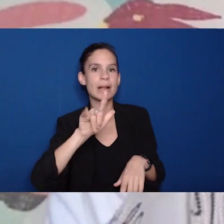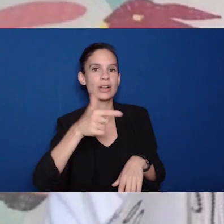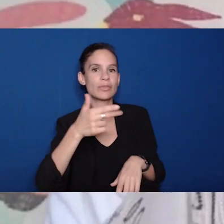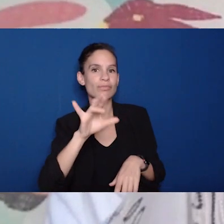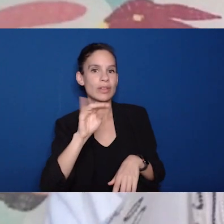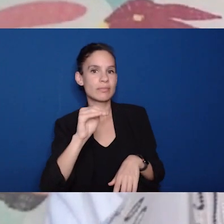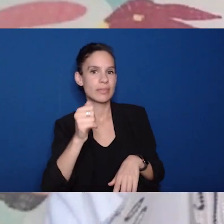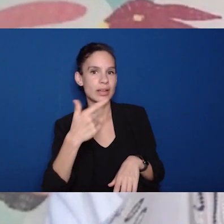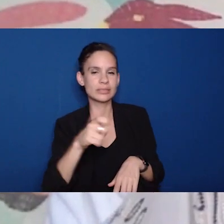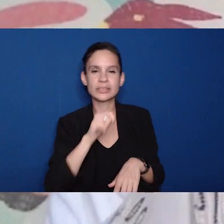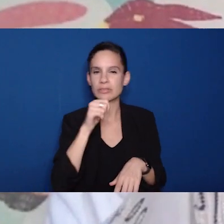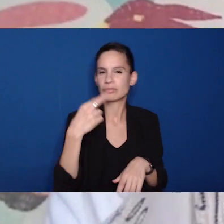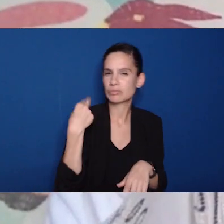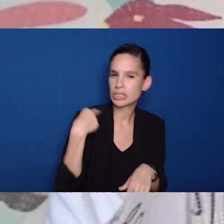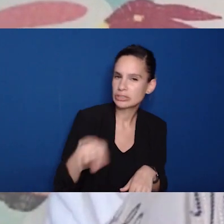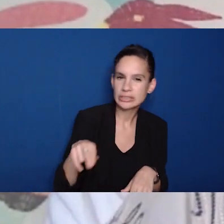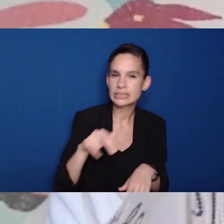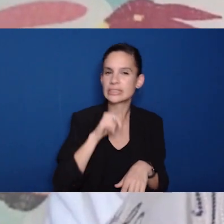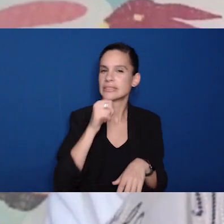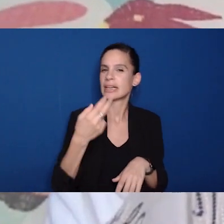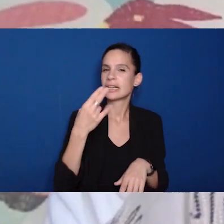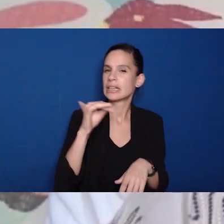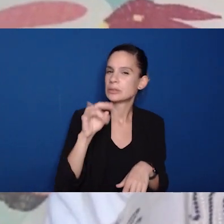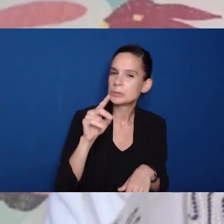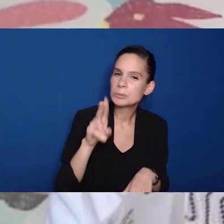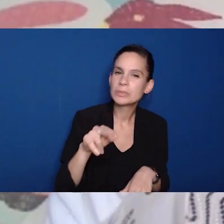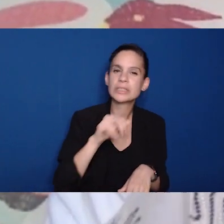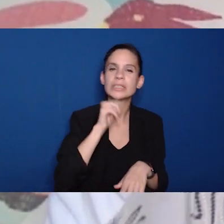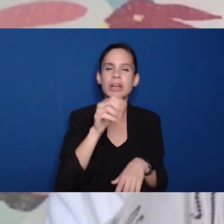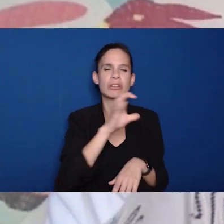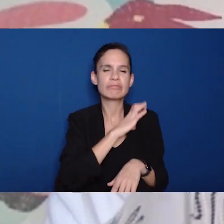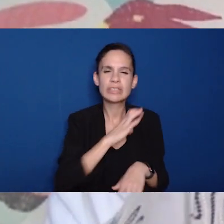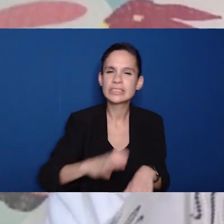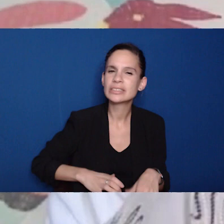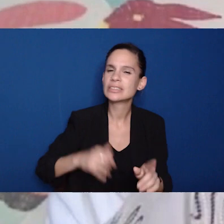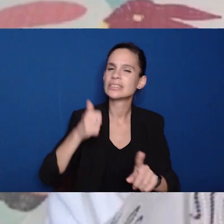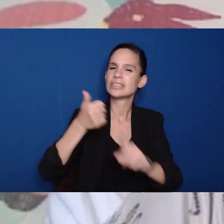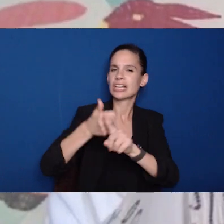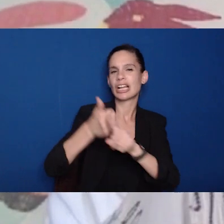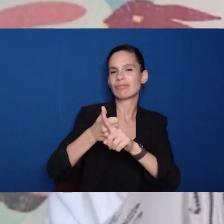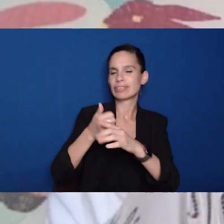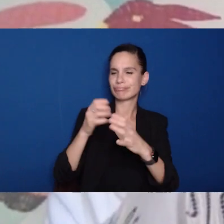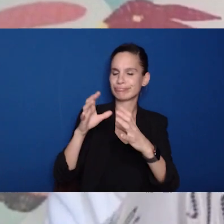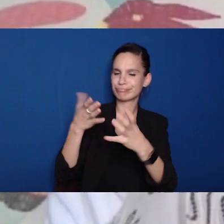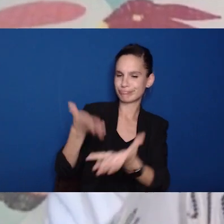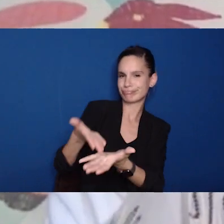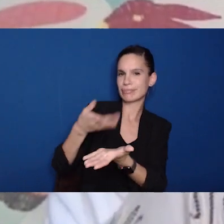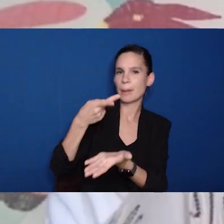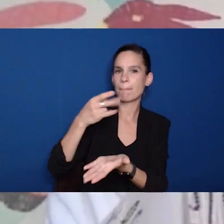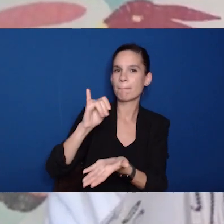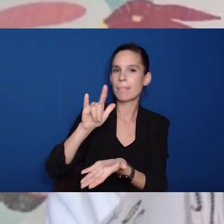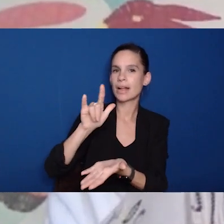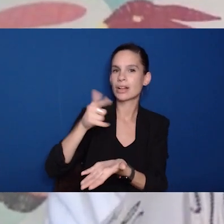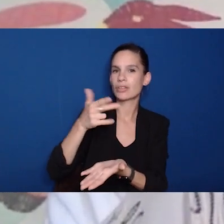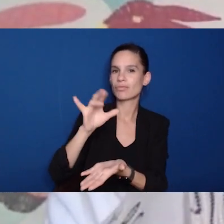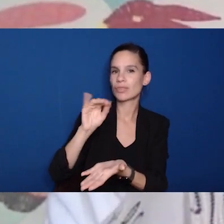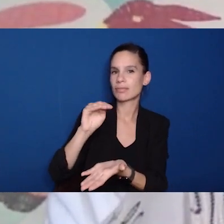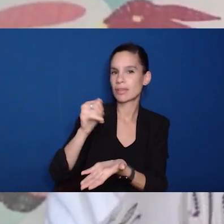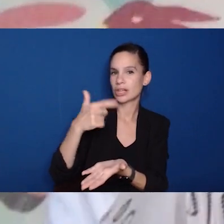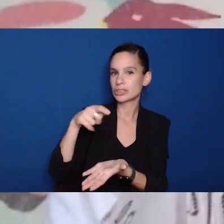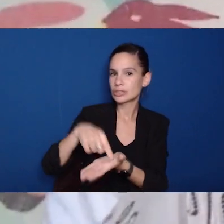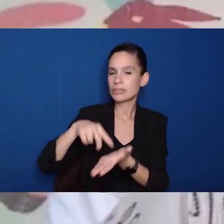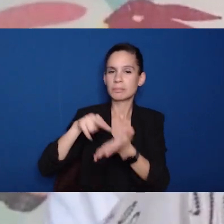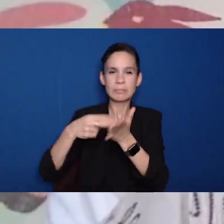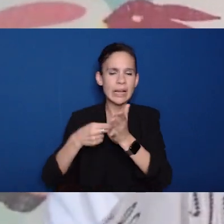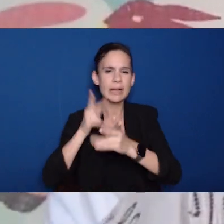is, not your traditional religion. It's not Hinduism. It's not Christianity. But it is a pilgrimage. And I think the